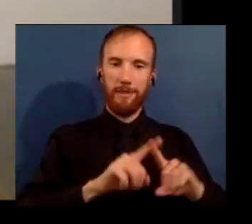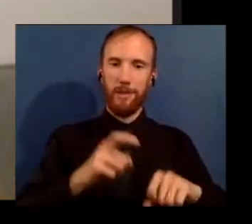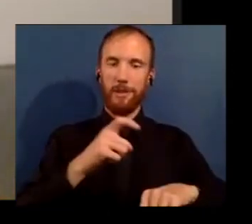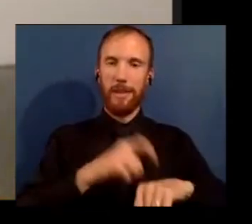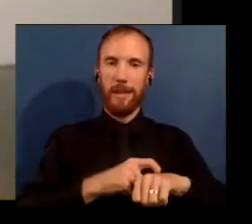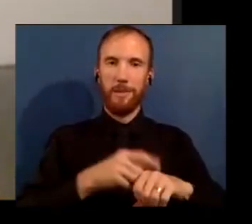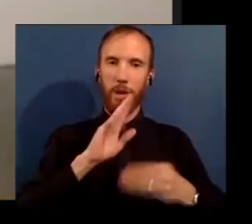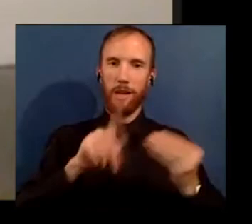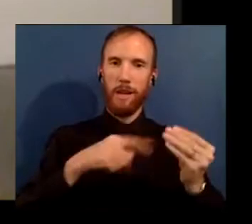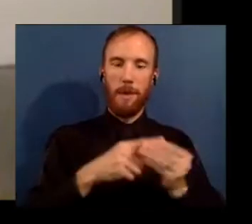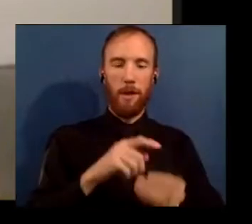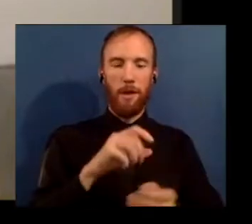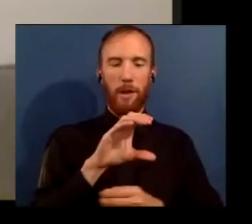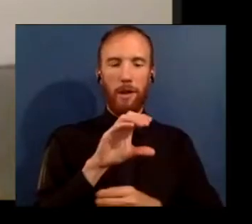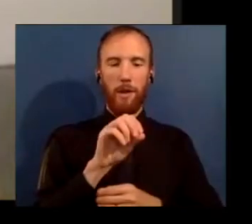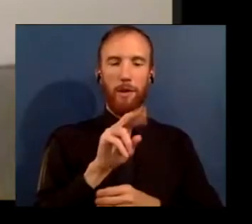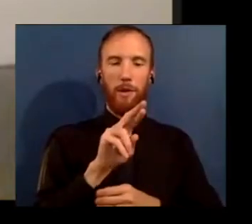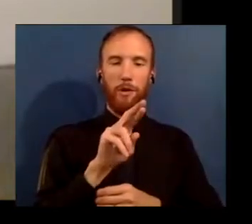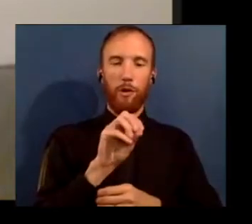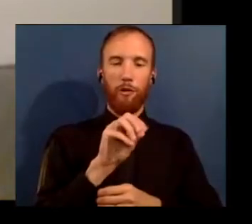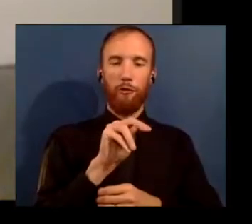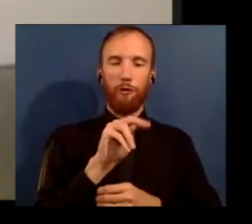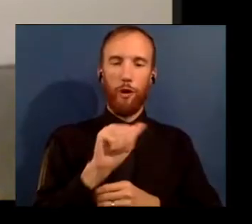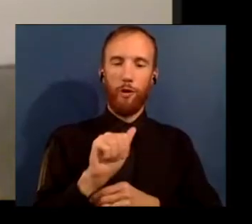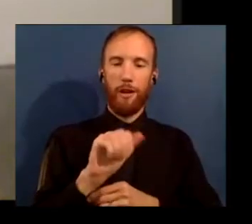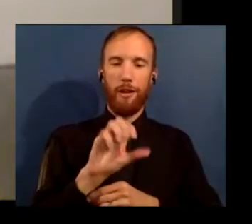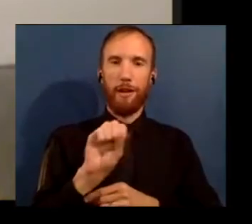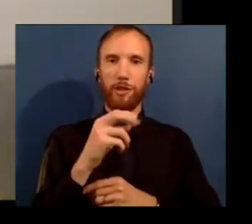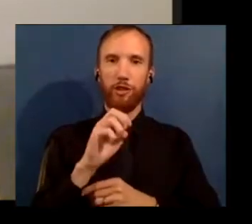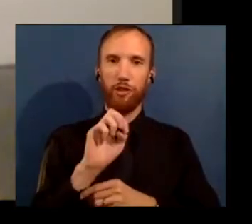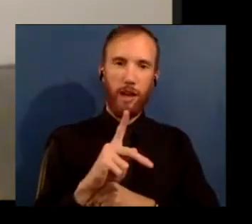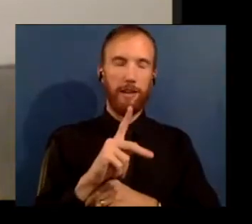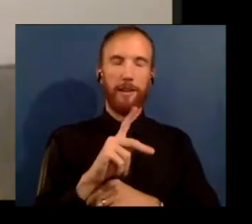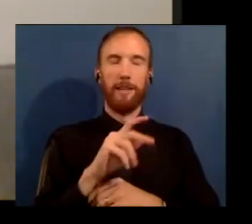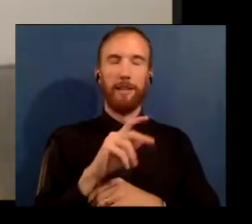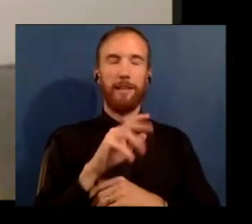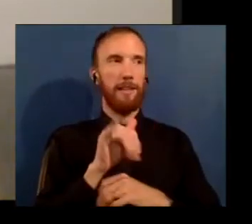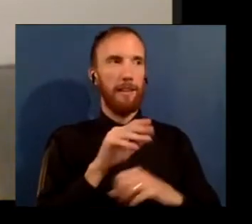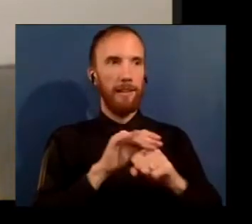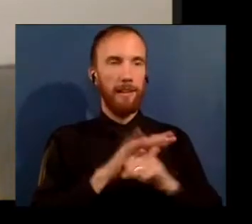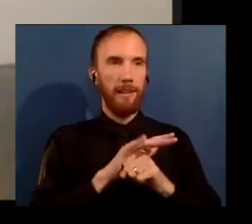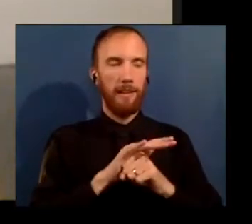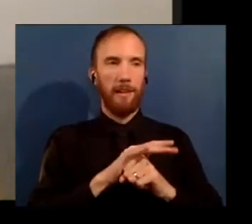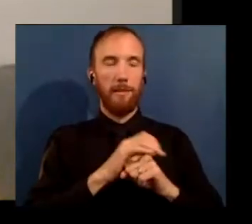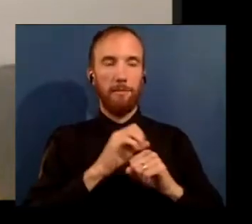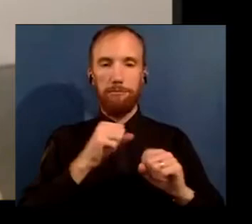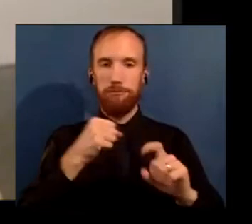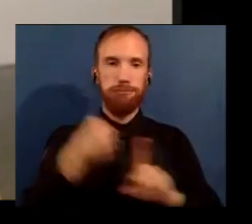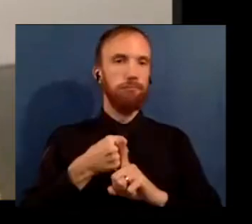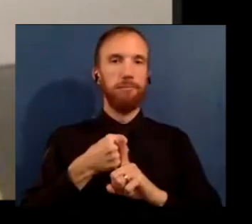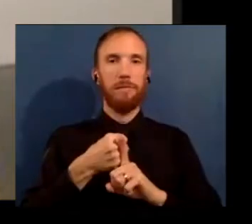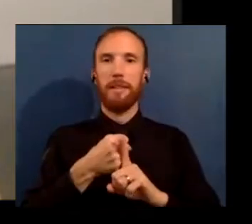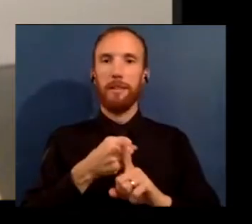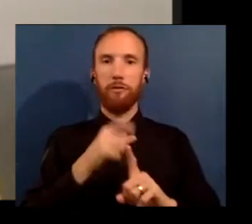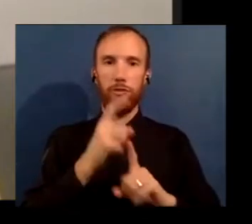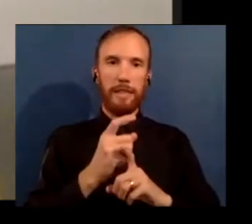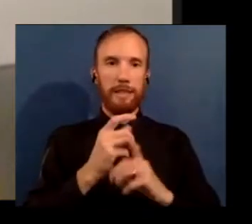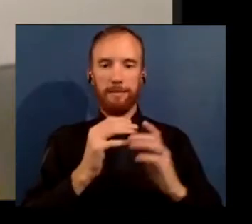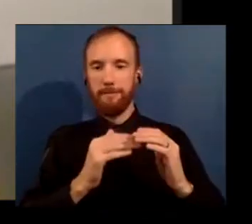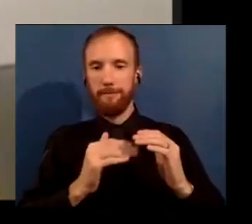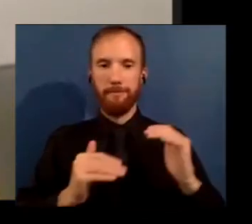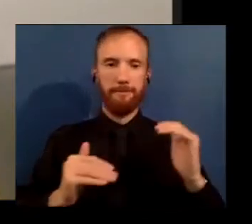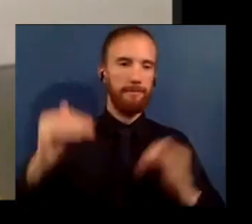shock. Corona shock further exacerbating existing inequities, that trade unions are part of writing